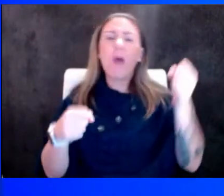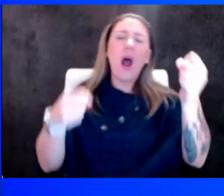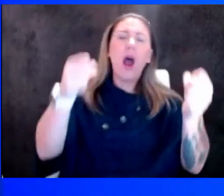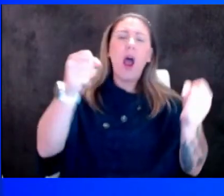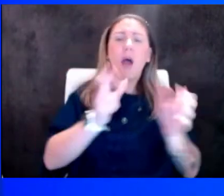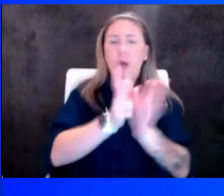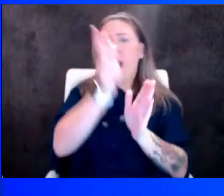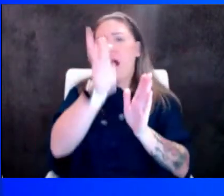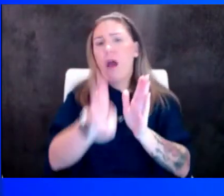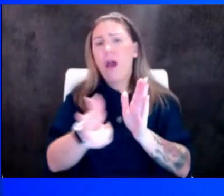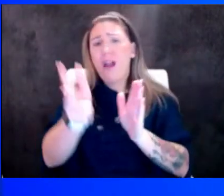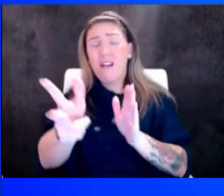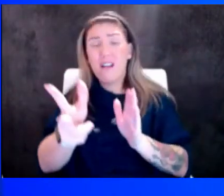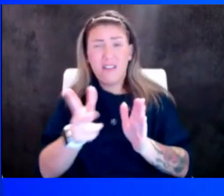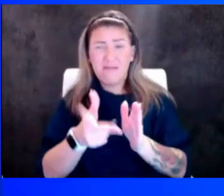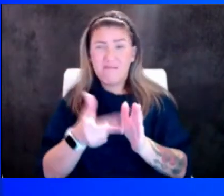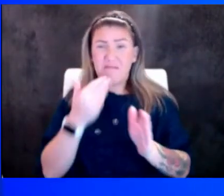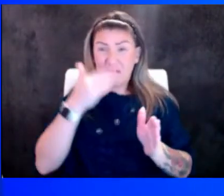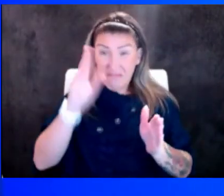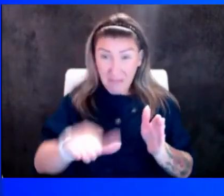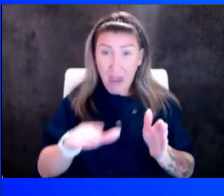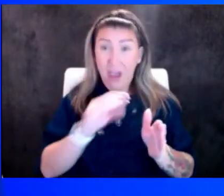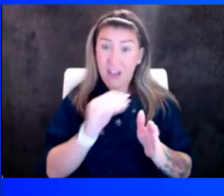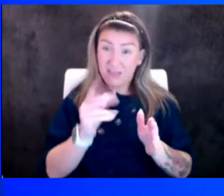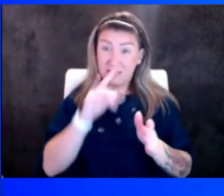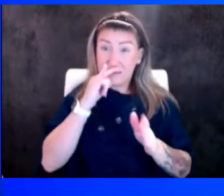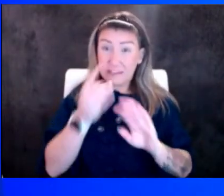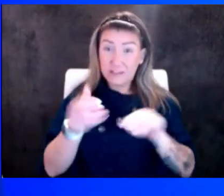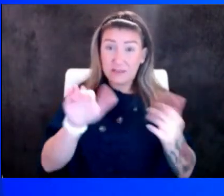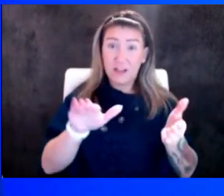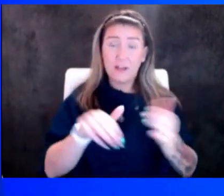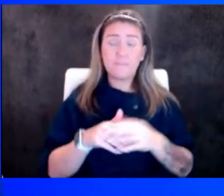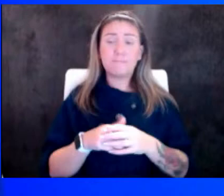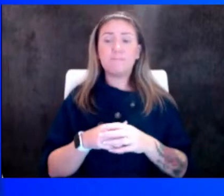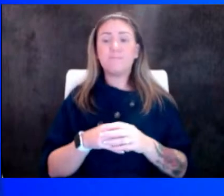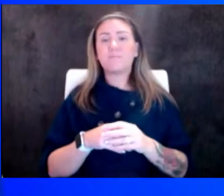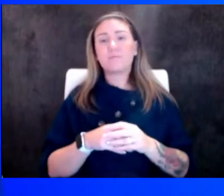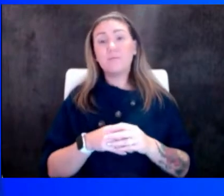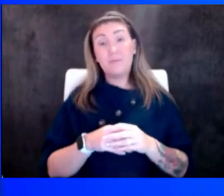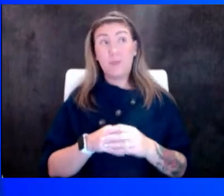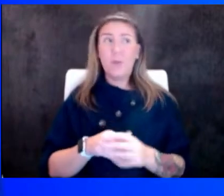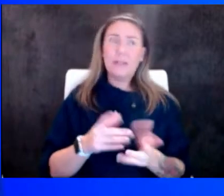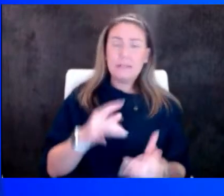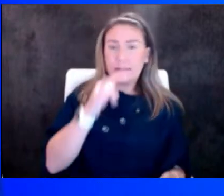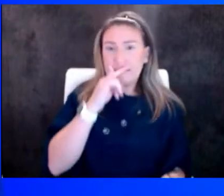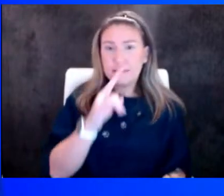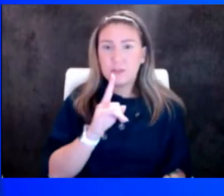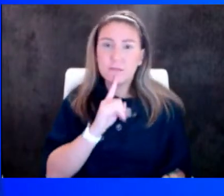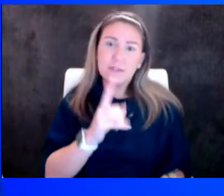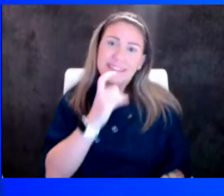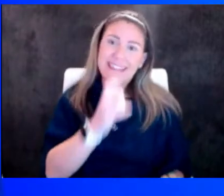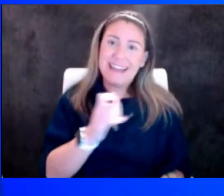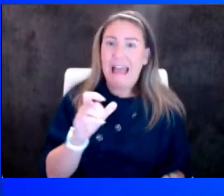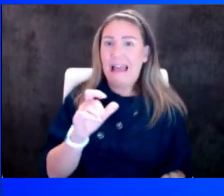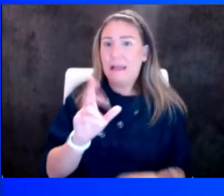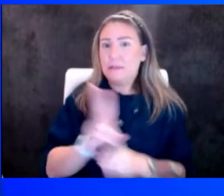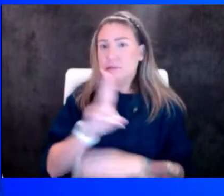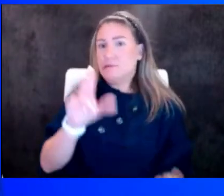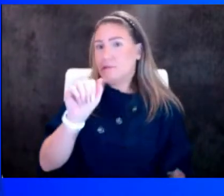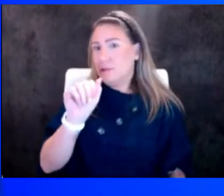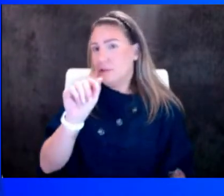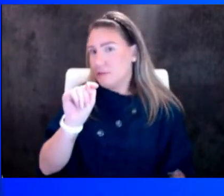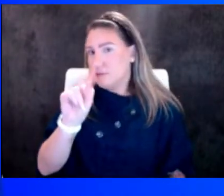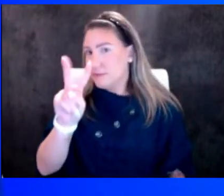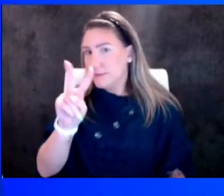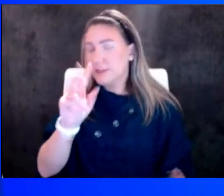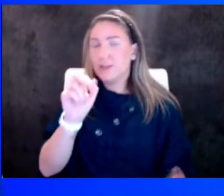And so they should, kids really shouldn't be on ATVs, but if you do ride them, then or choose to have your kid